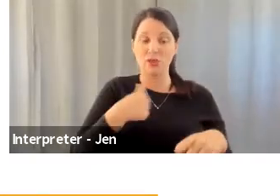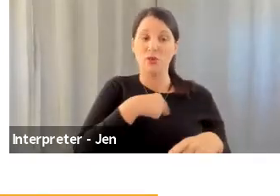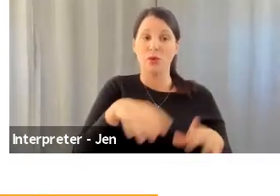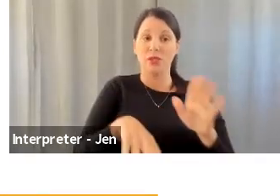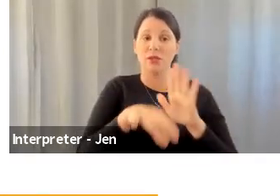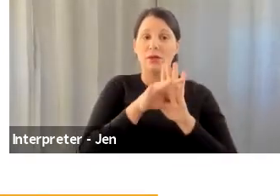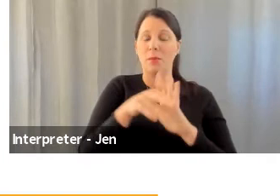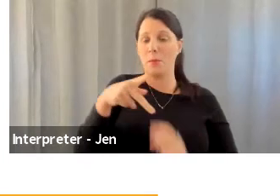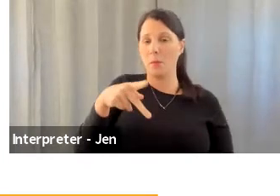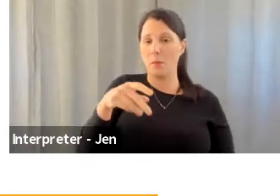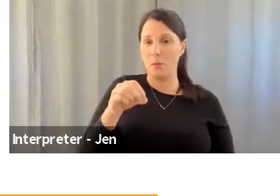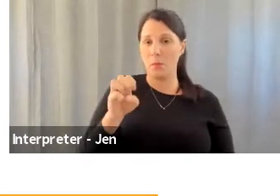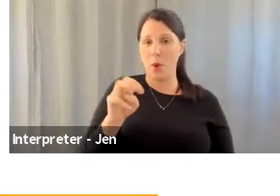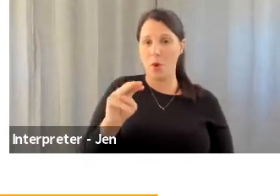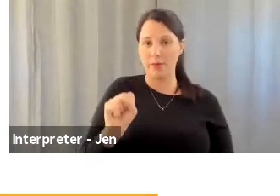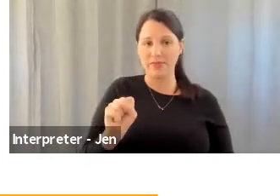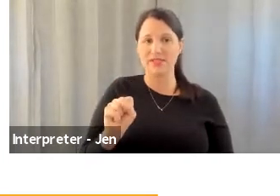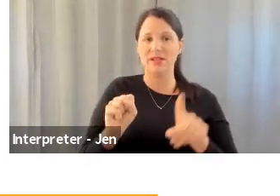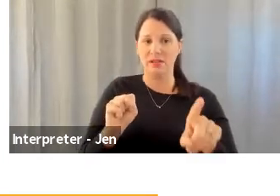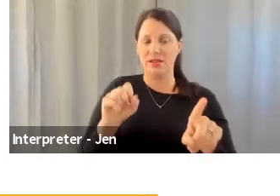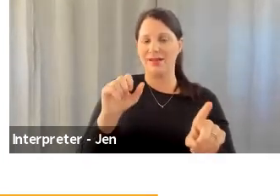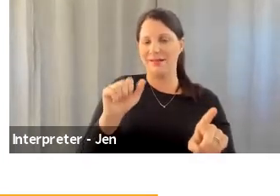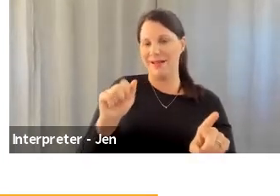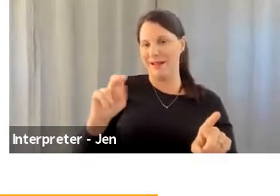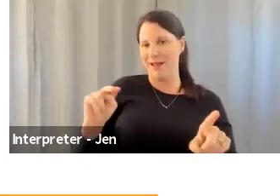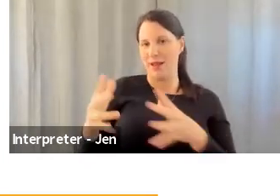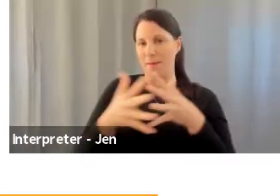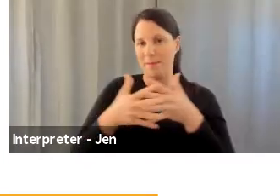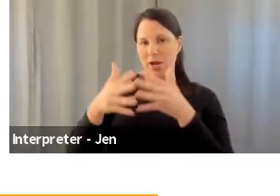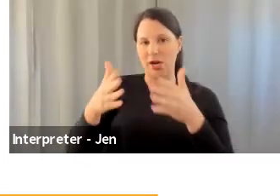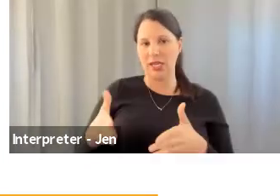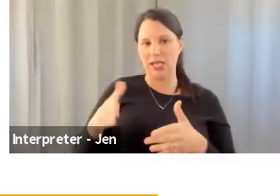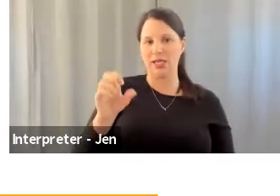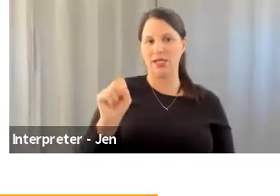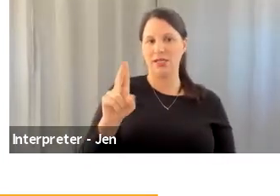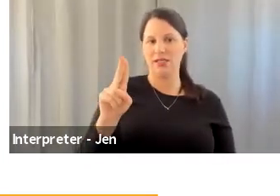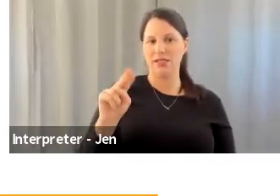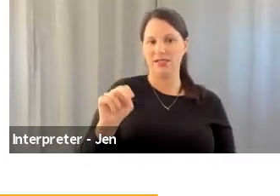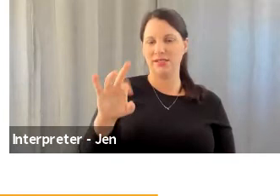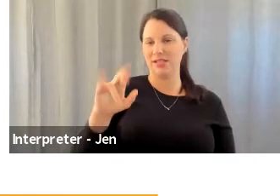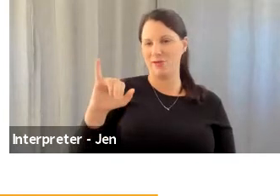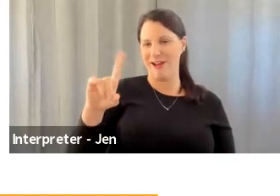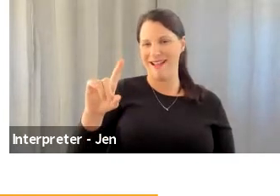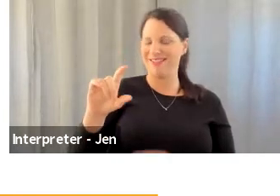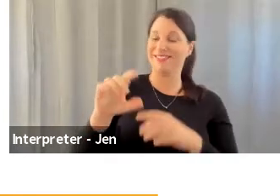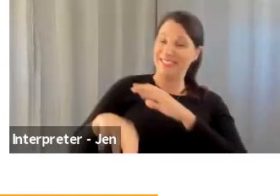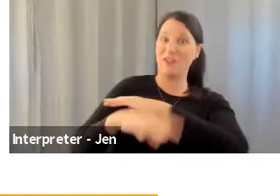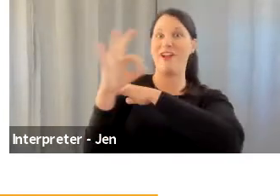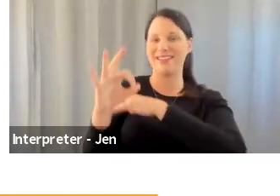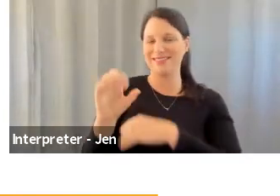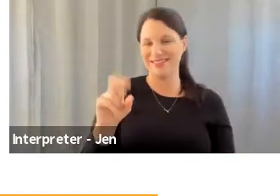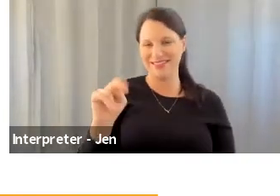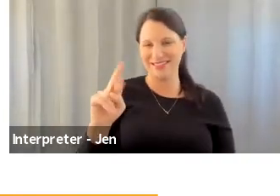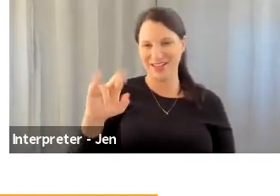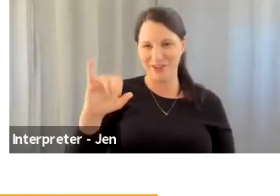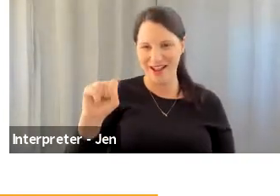Sunrise by Joy Harjo, who is the current U.S. Poet Laureate. And so this is really exciting because her poems are amazing.